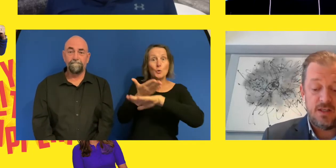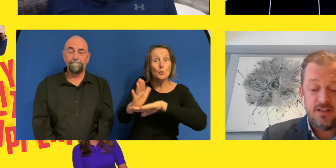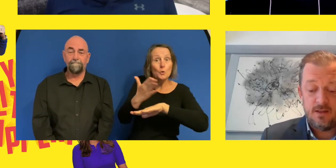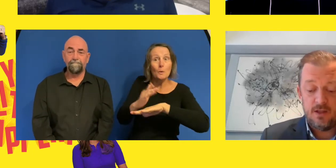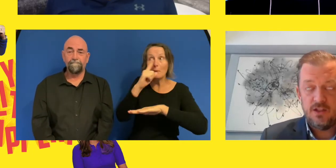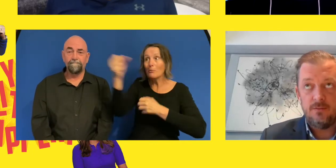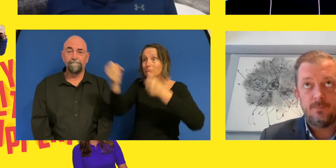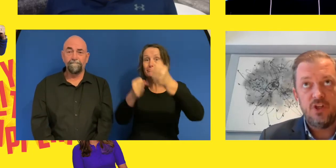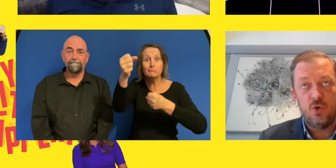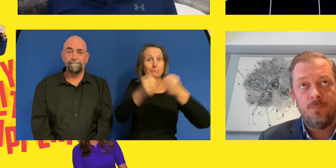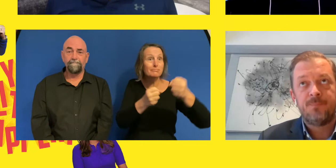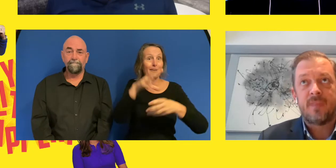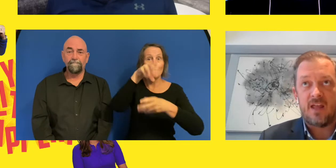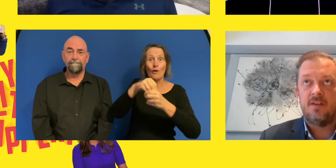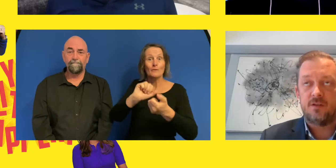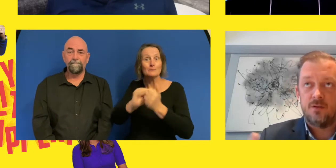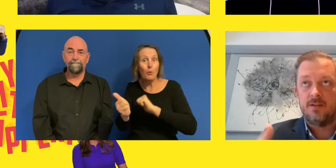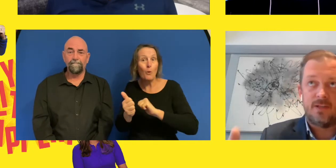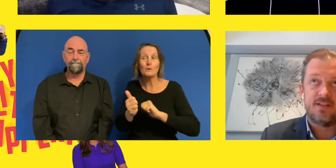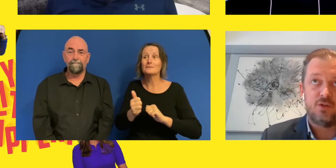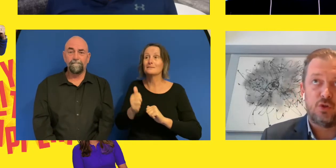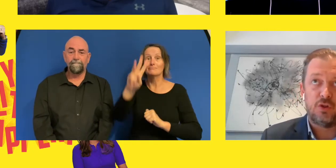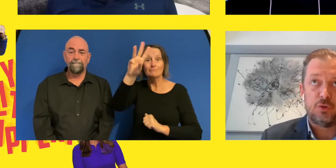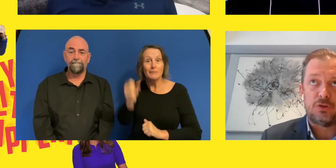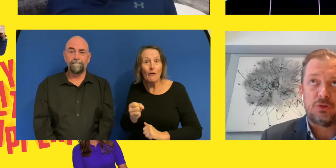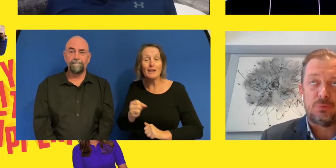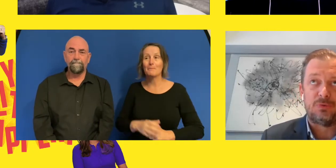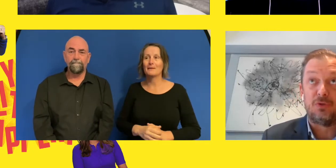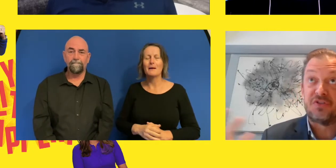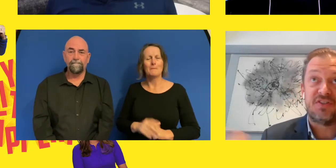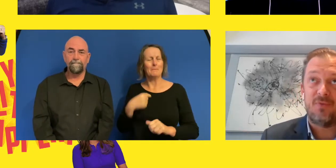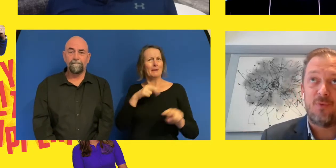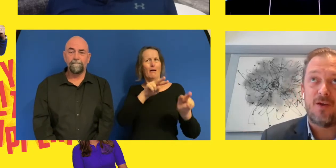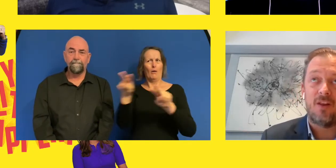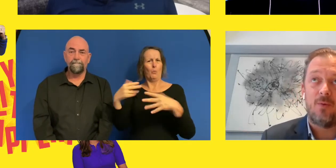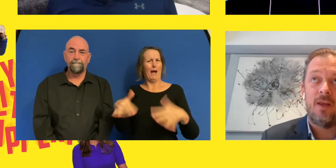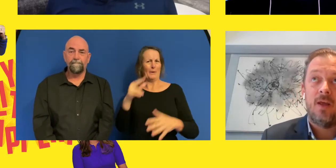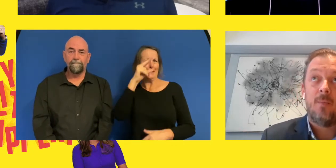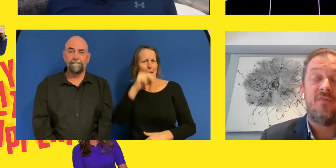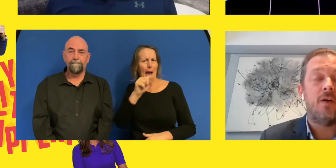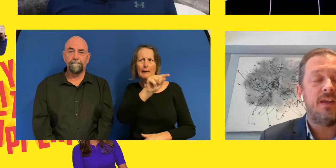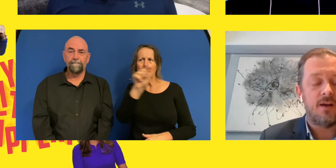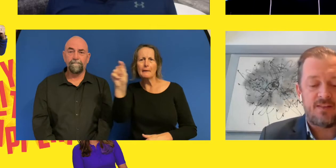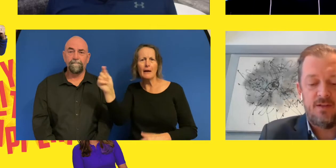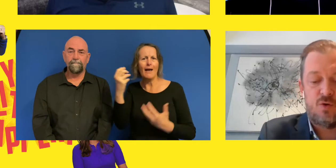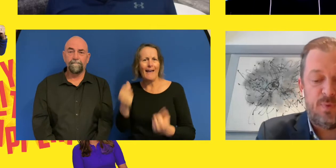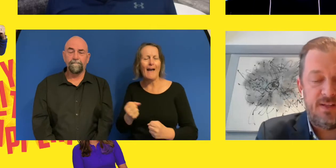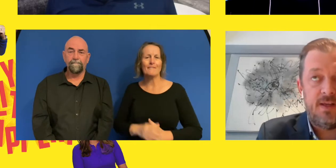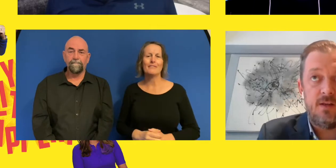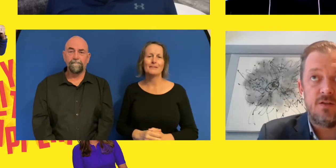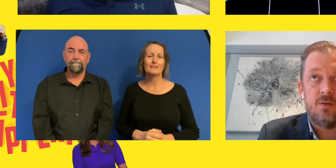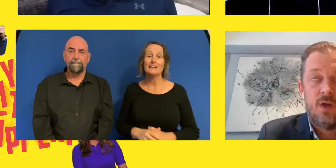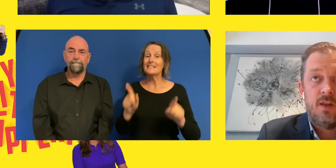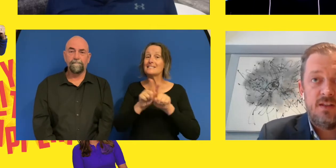and new athletes to the, let's say, to the system, if we may call it that way, but very young athletes